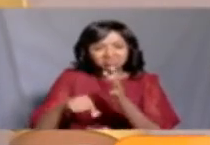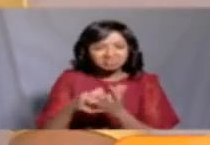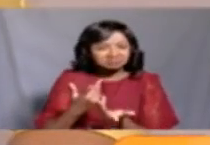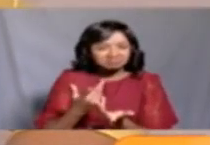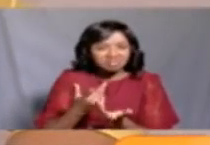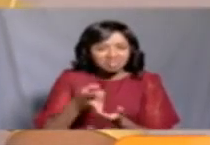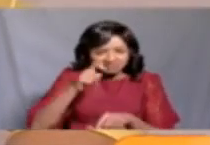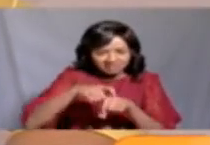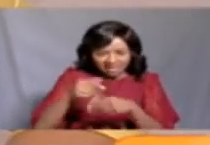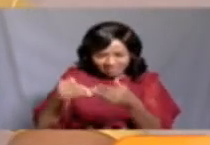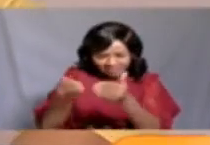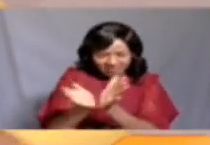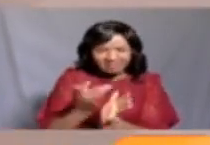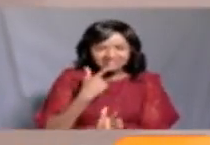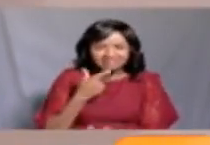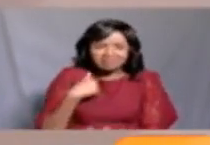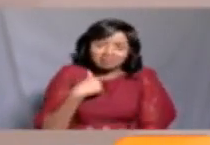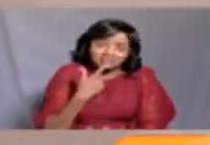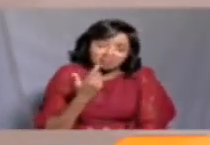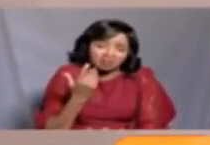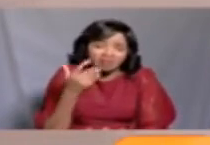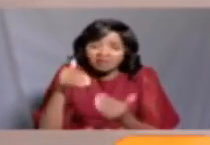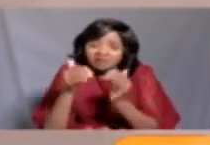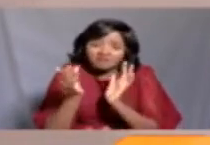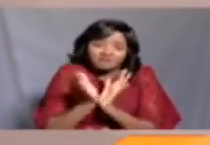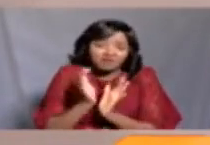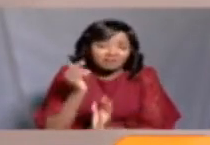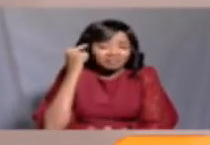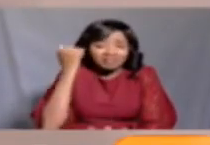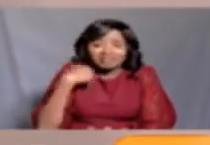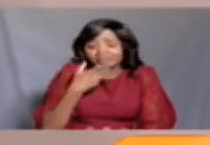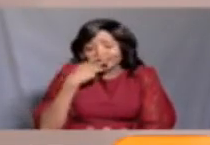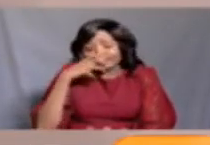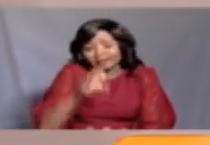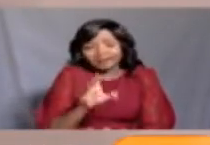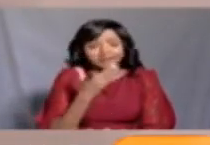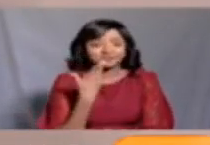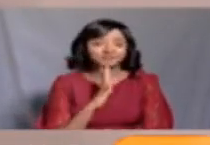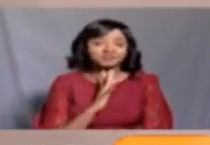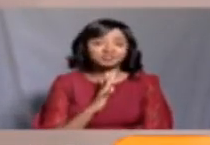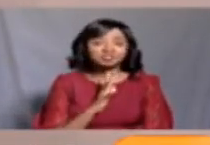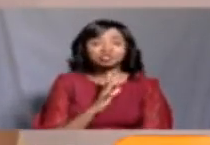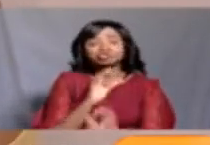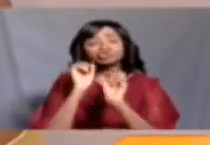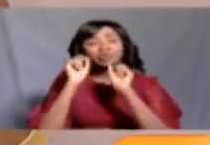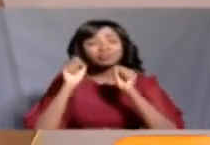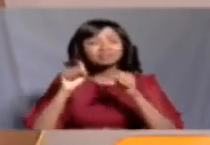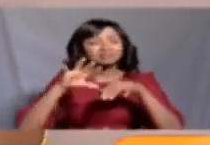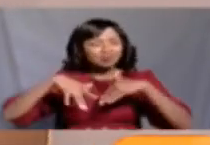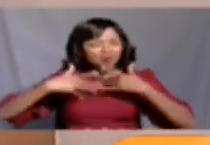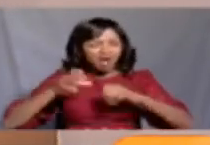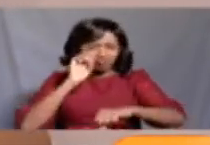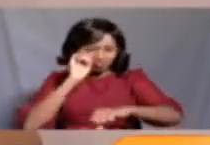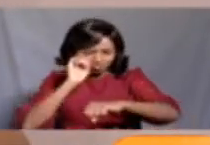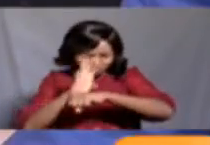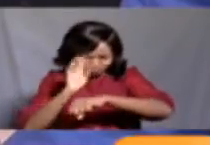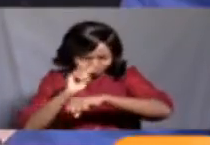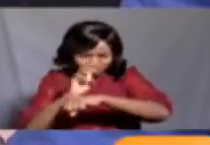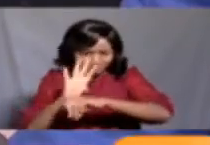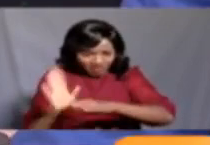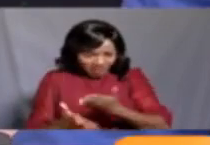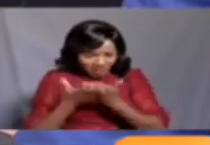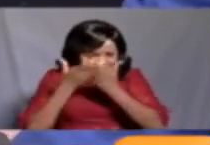it's a curse, you know, and that's how it's been through generations? How do you begin to walk them out of that and unlearn a lot of those